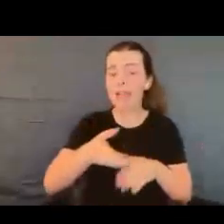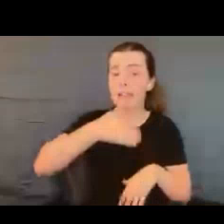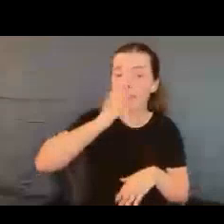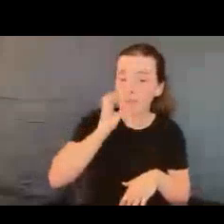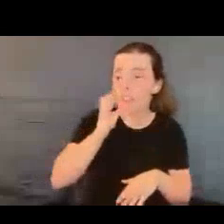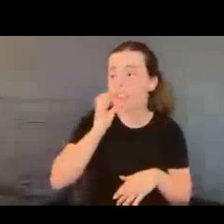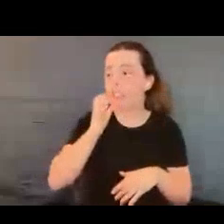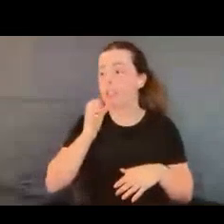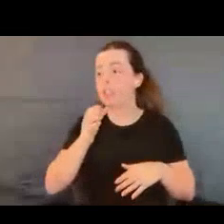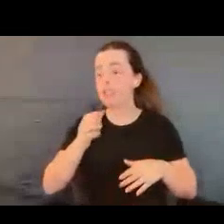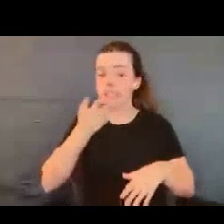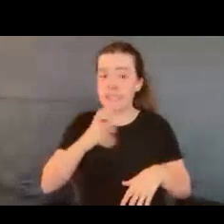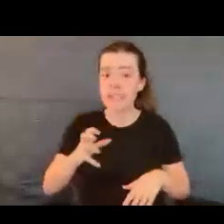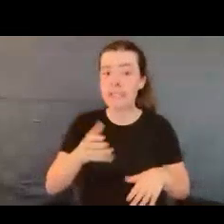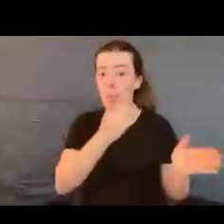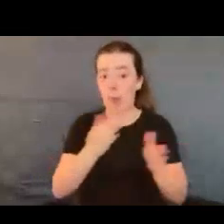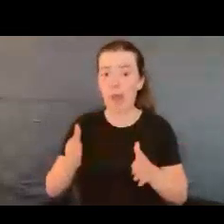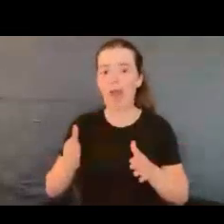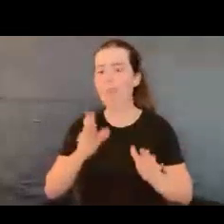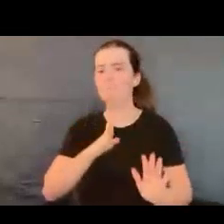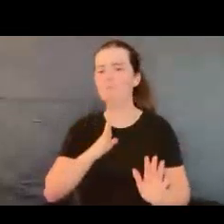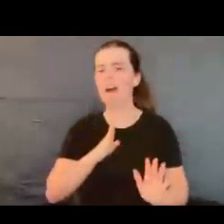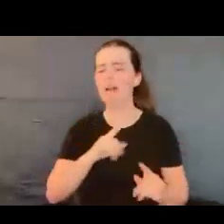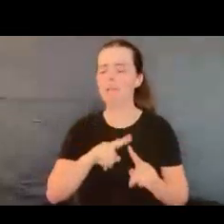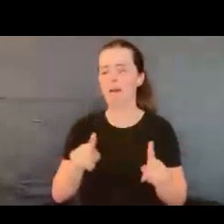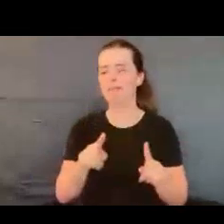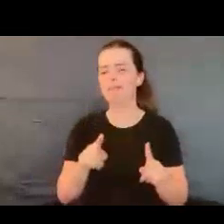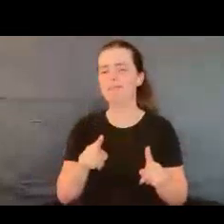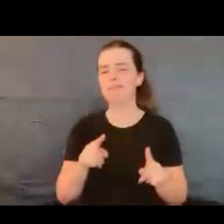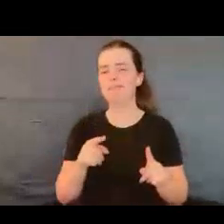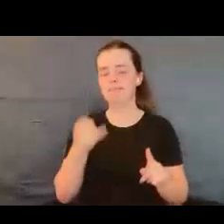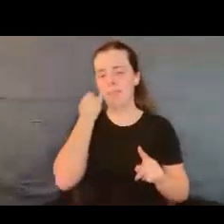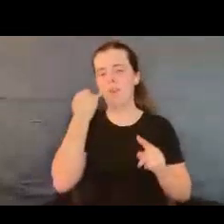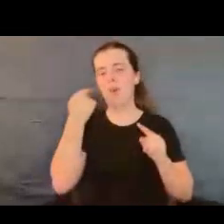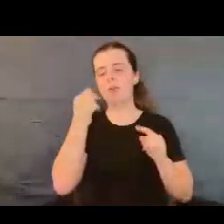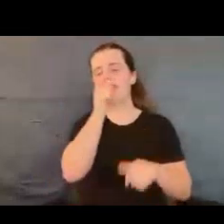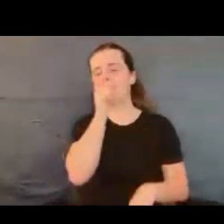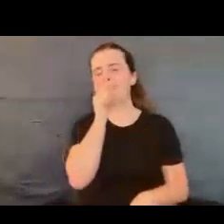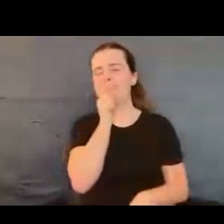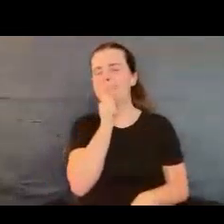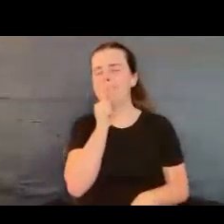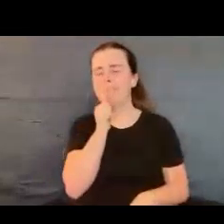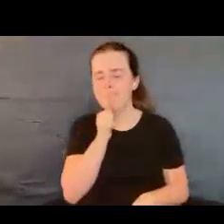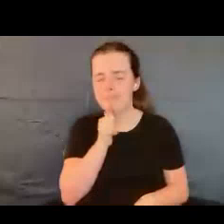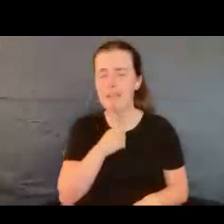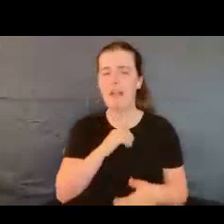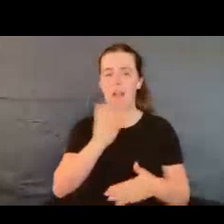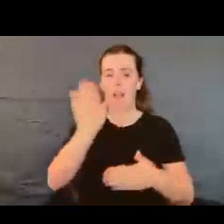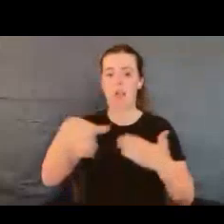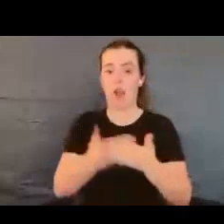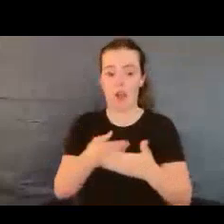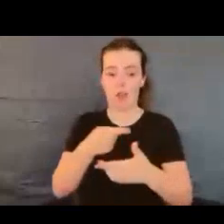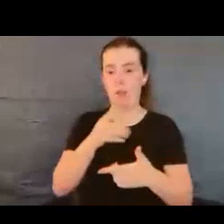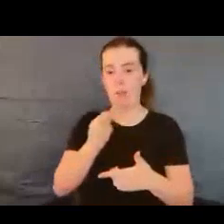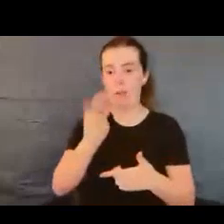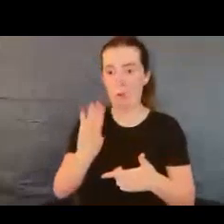think you'll be totally fine. It's just that that's the first place where people who have been suffering for a long time have the opportunity to DNF, and that's why it's really